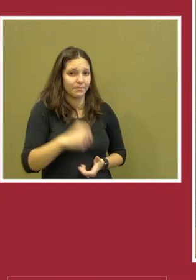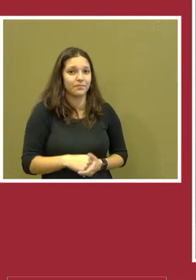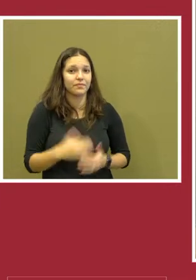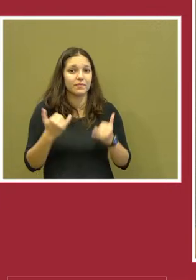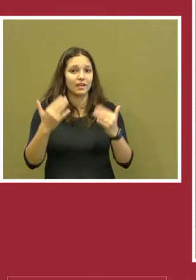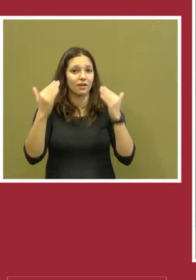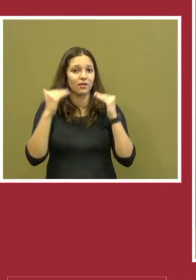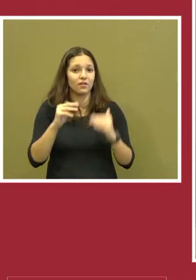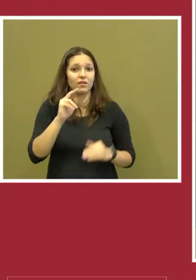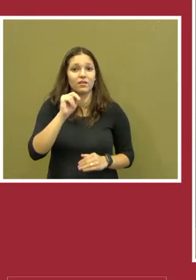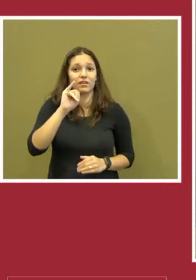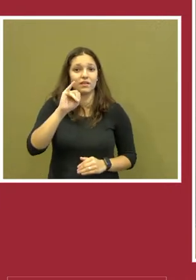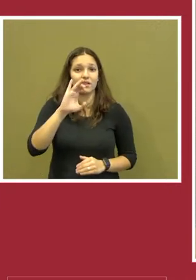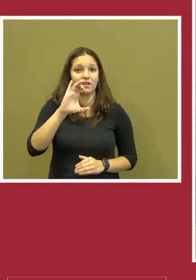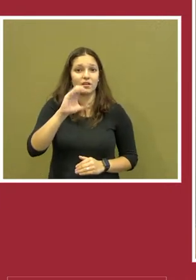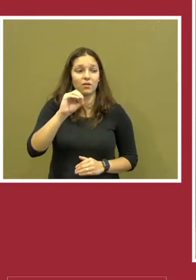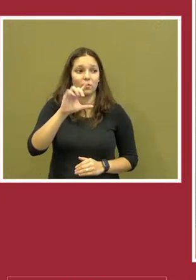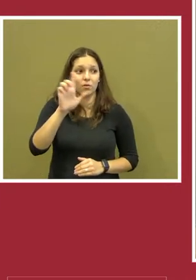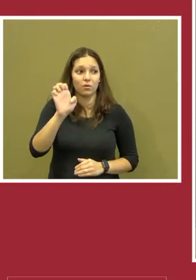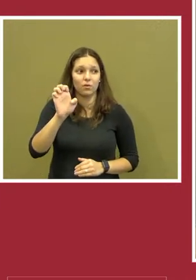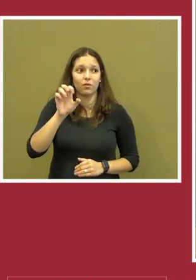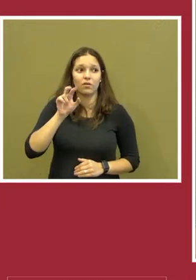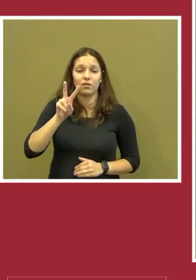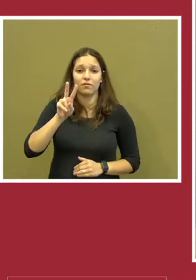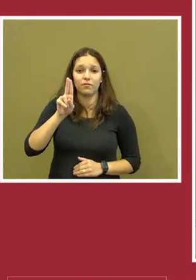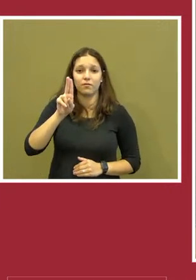We will now hear from Nicole Volkan.